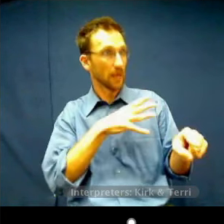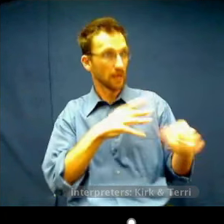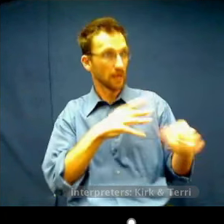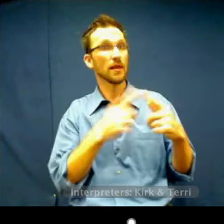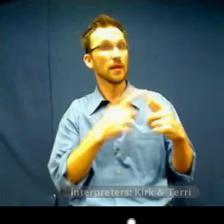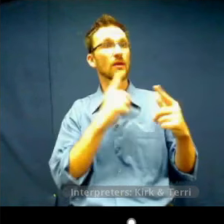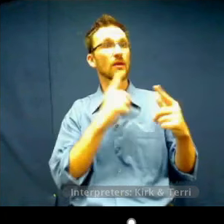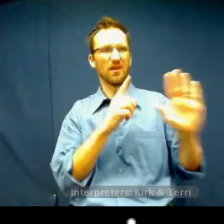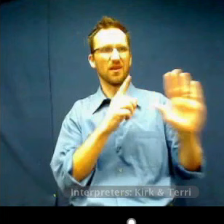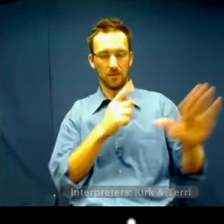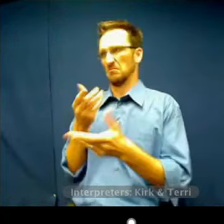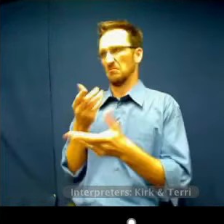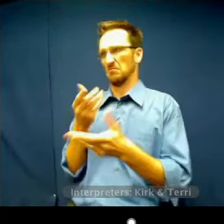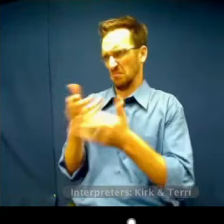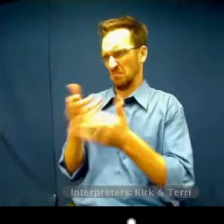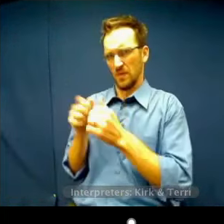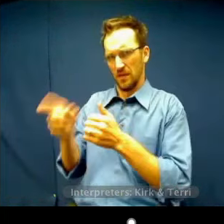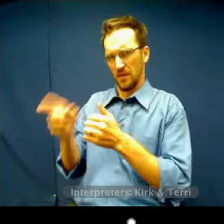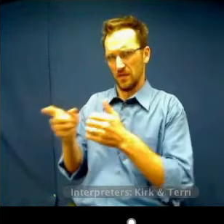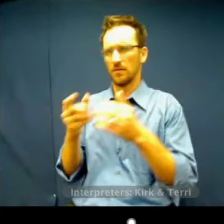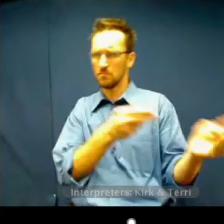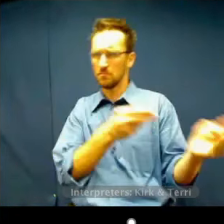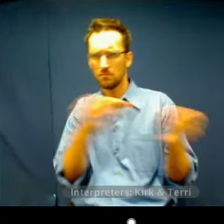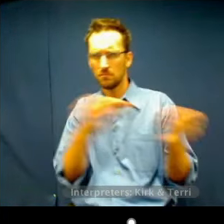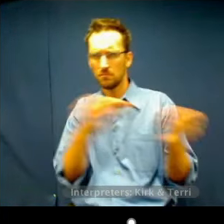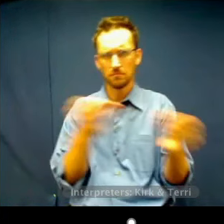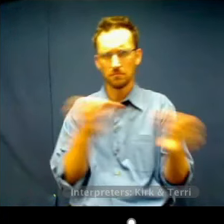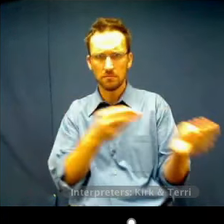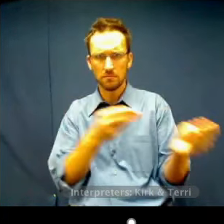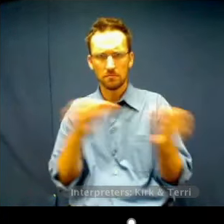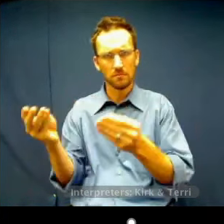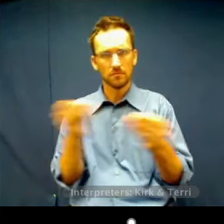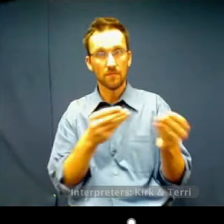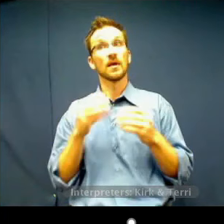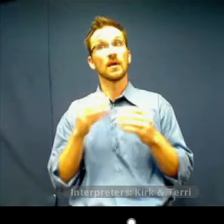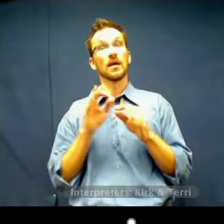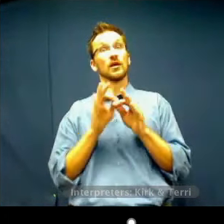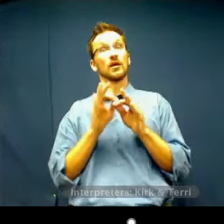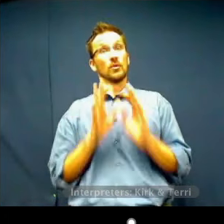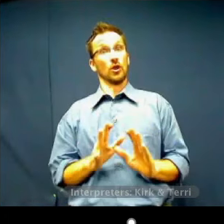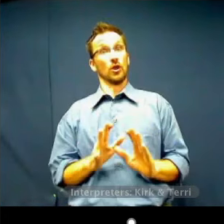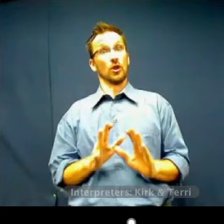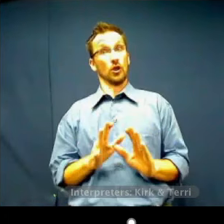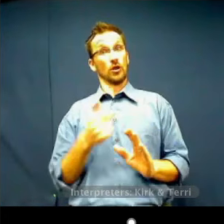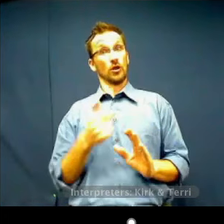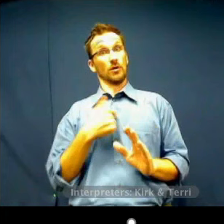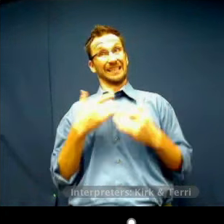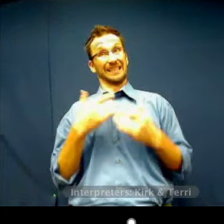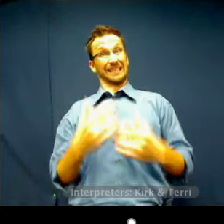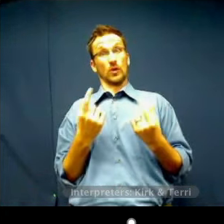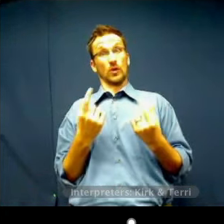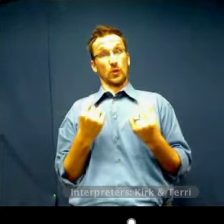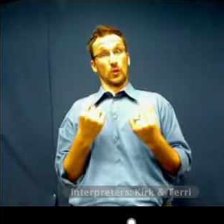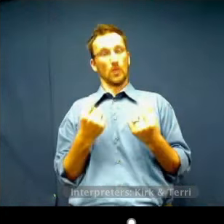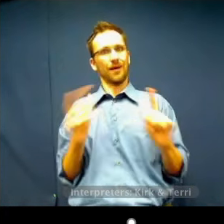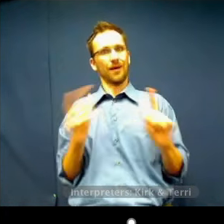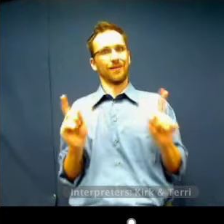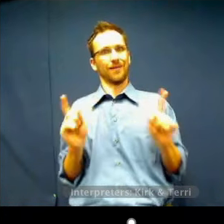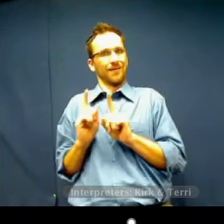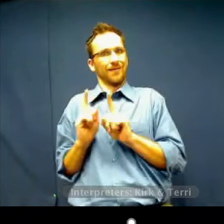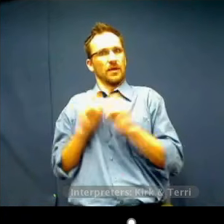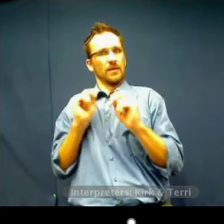as an interpreter do during that is typically stay with the mediator, unless there's not a